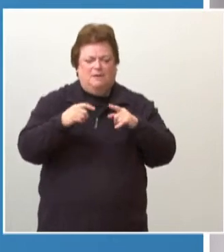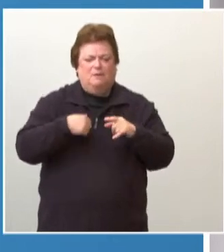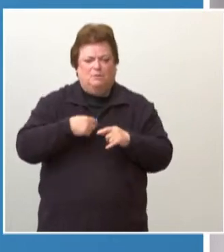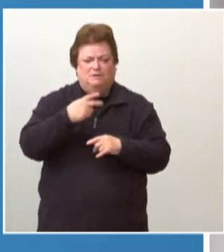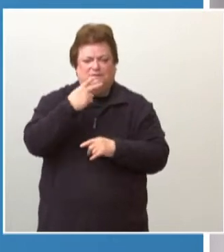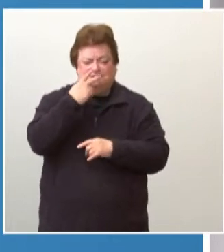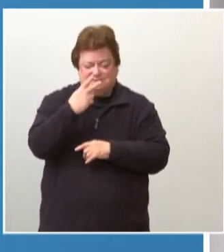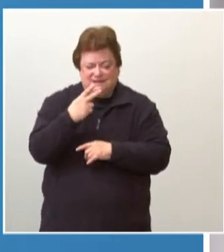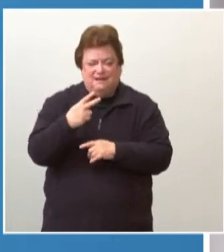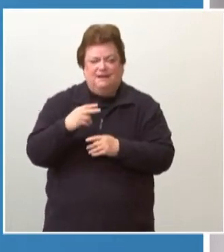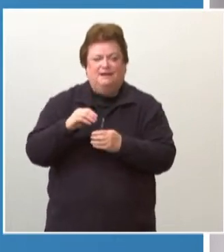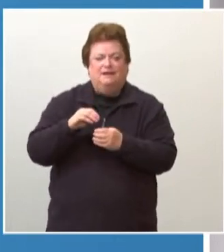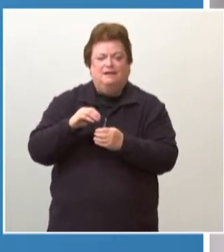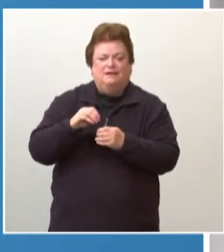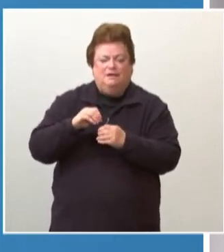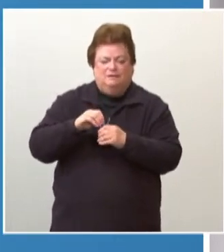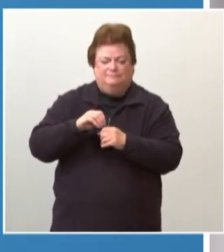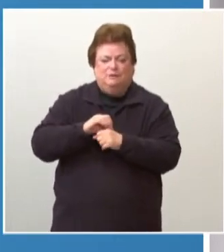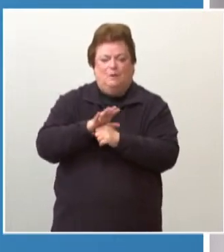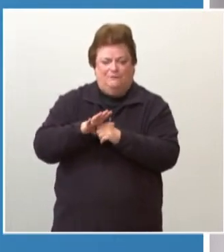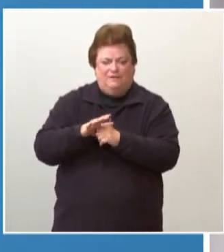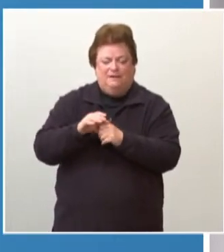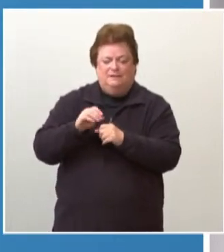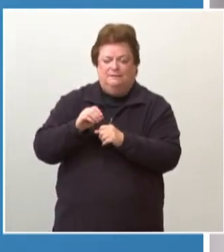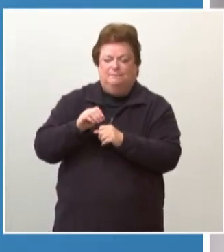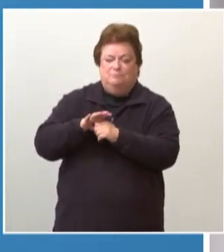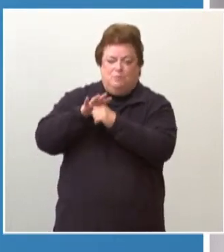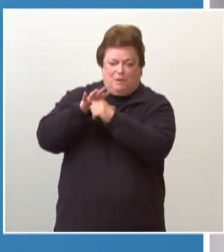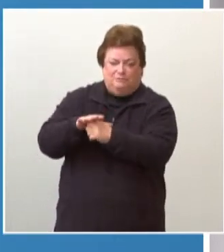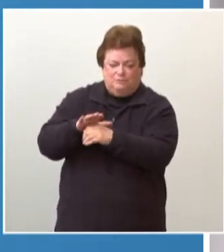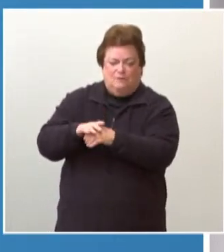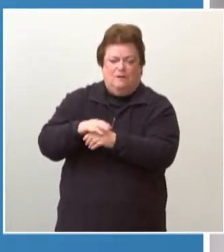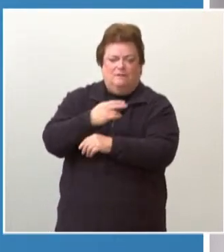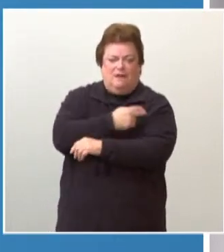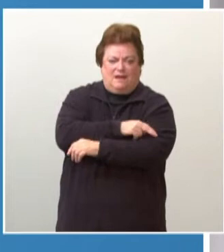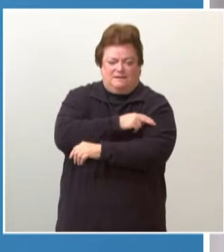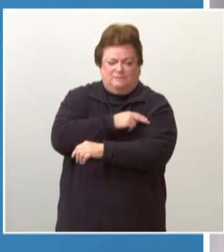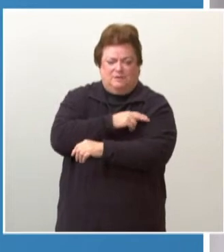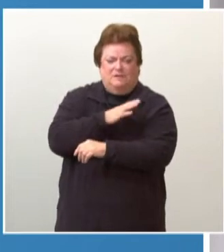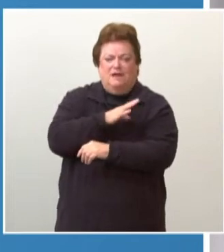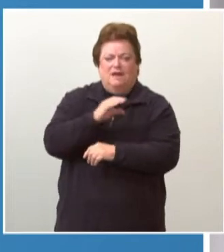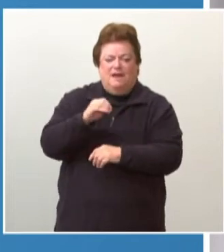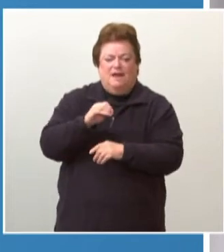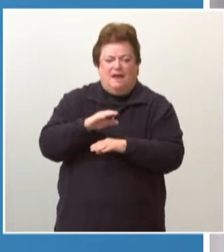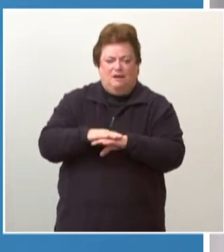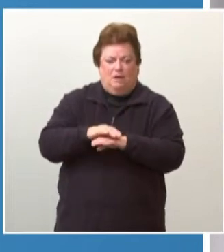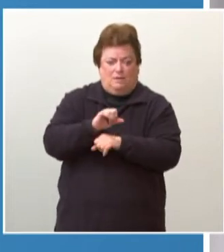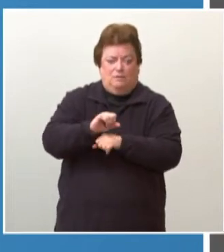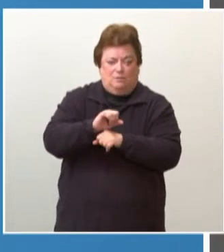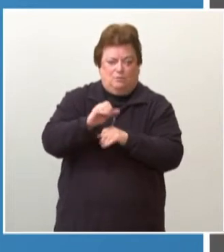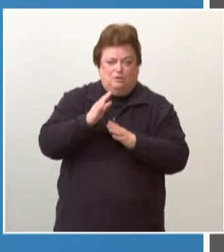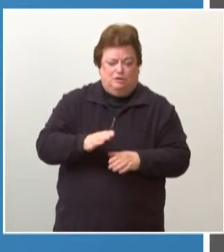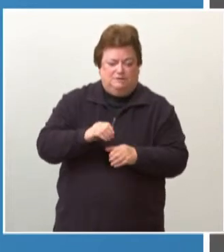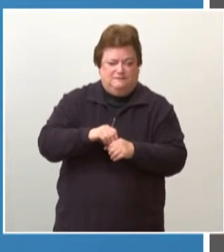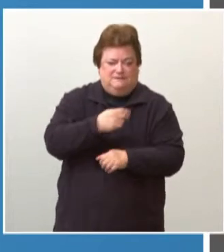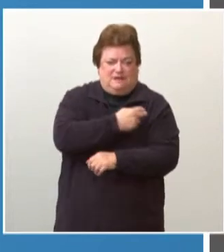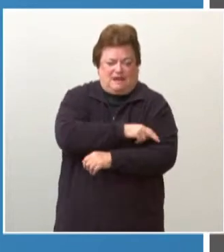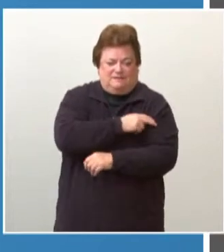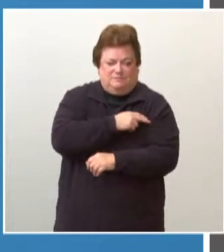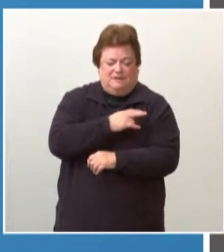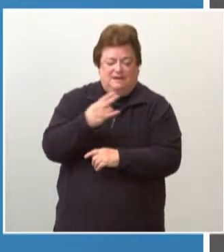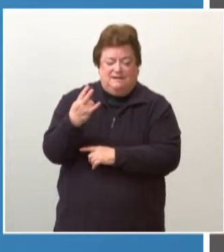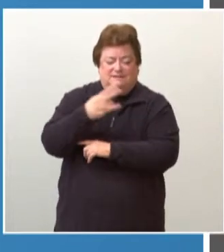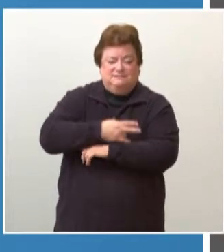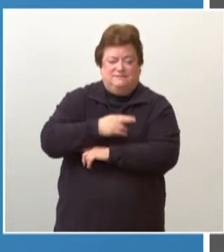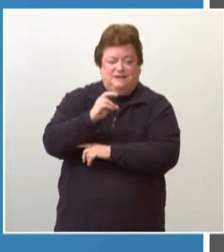see COVID-19 putting extreme pressure on our hospital systems and our health professionals. The 7-day rolling